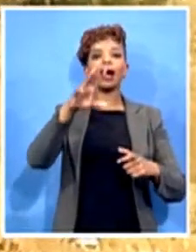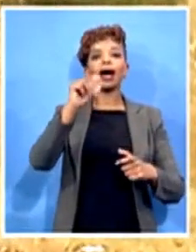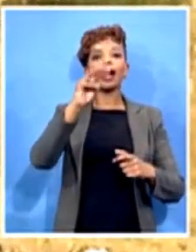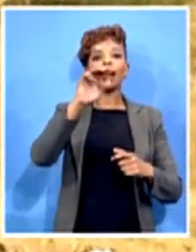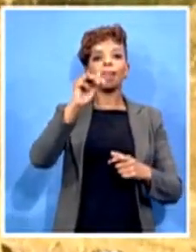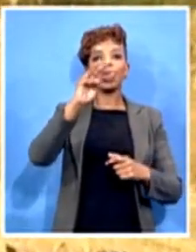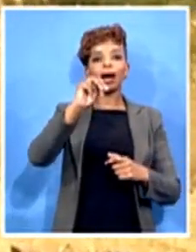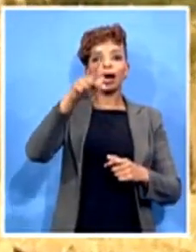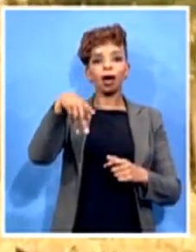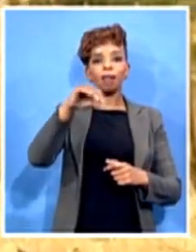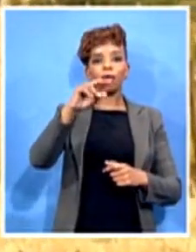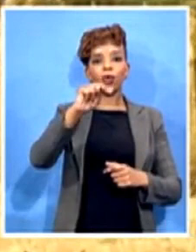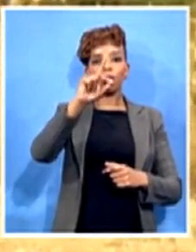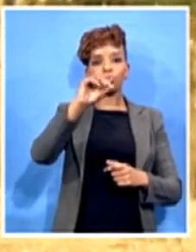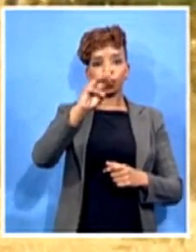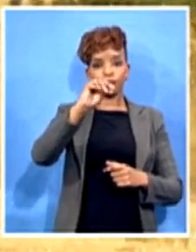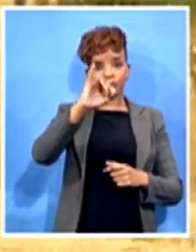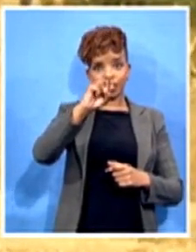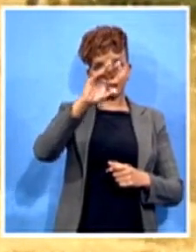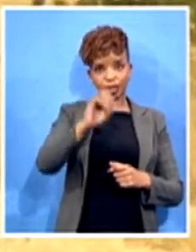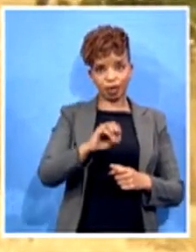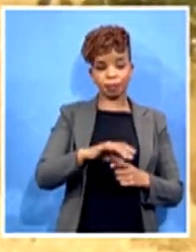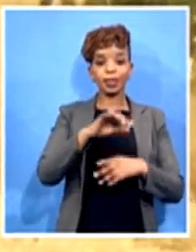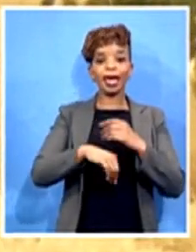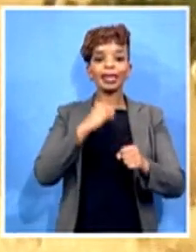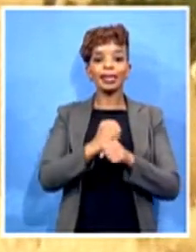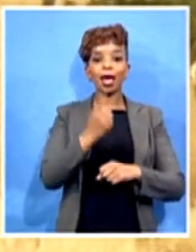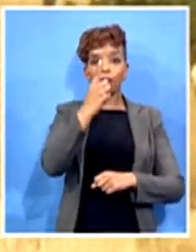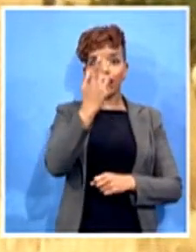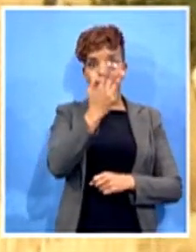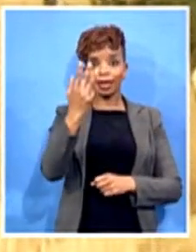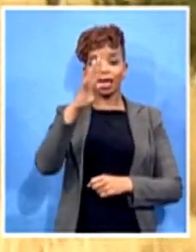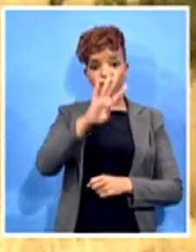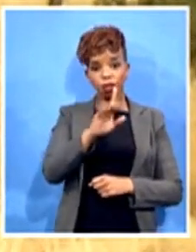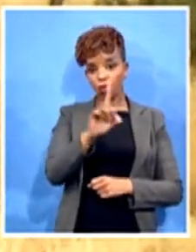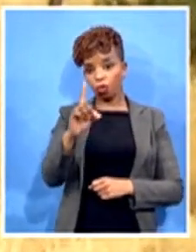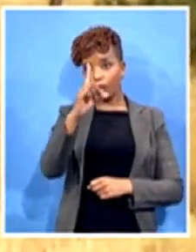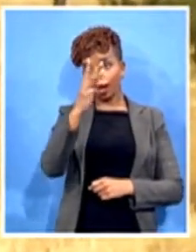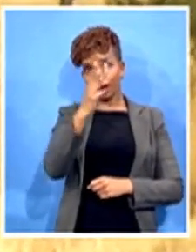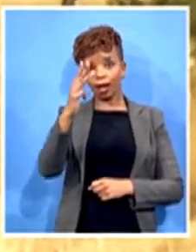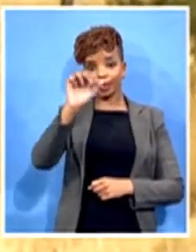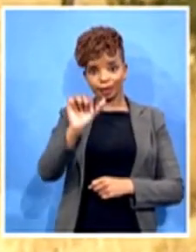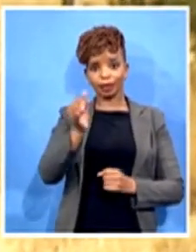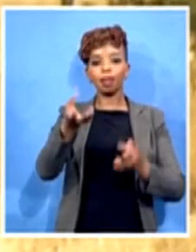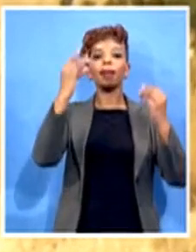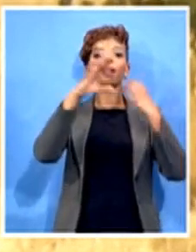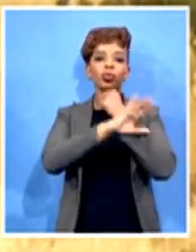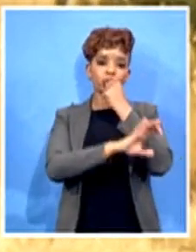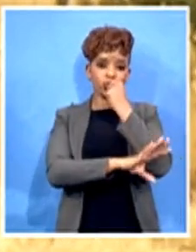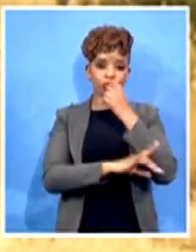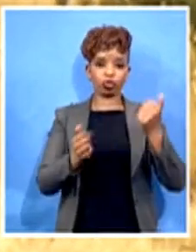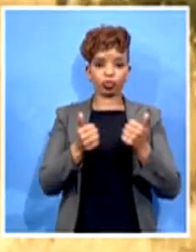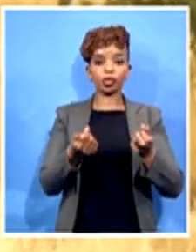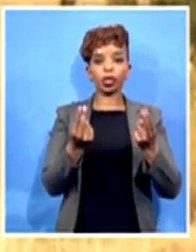we got now the new constitution, Ama-Mpondomise never stopped. We knocked at the doors, and